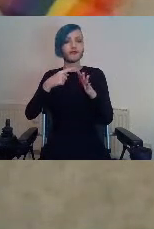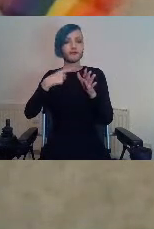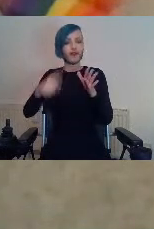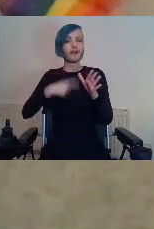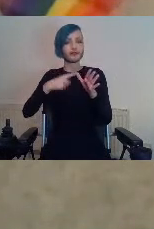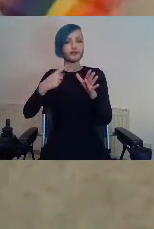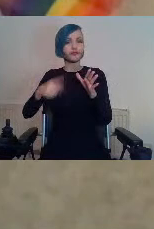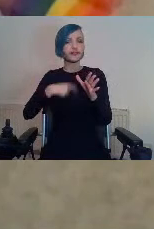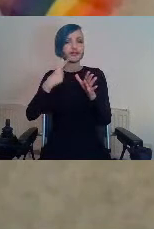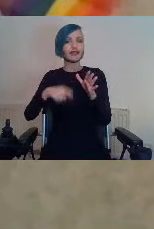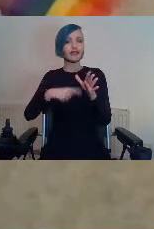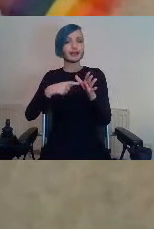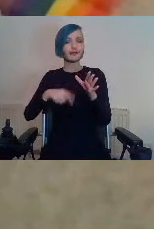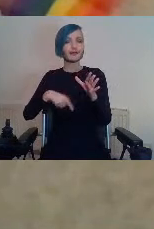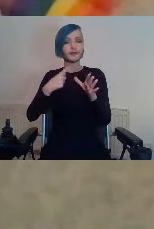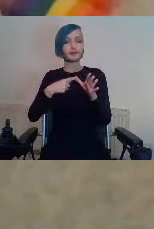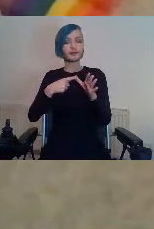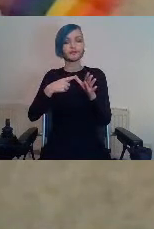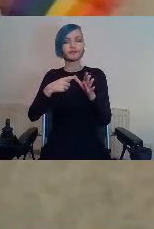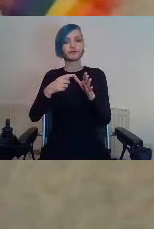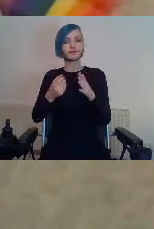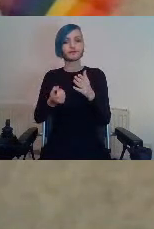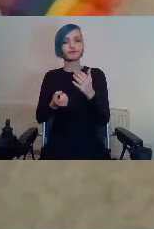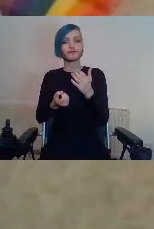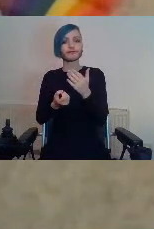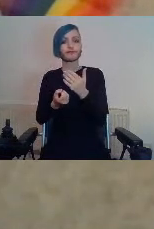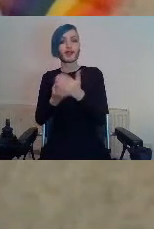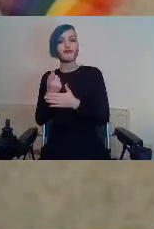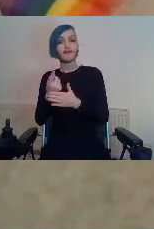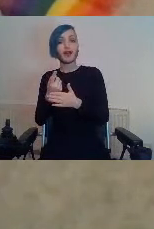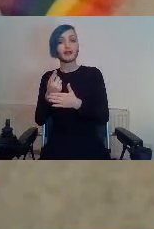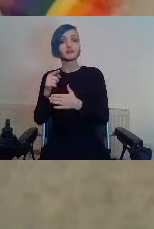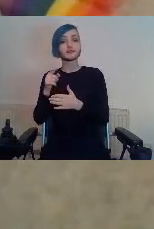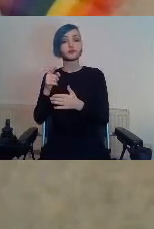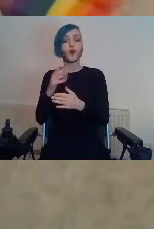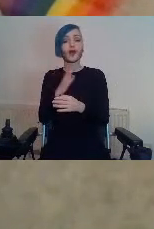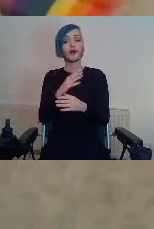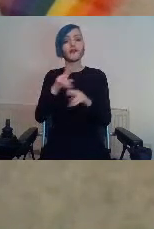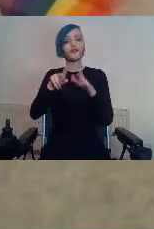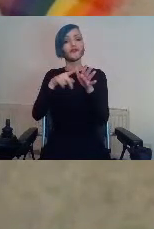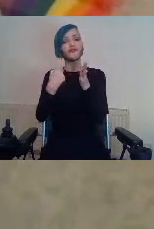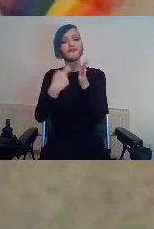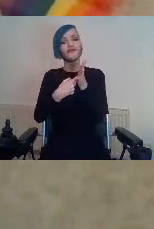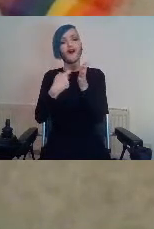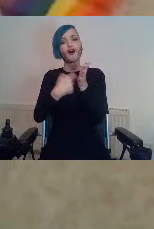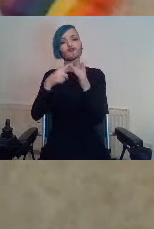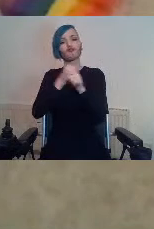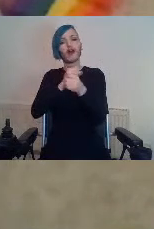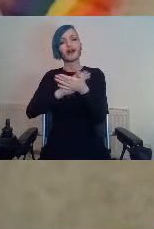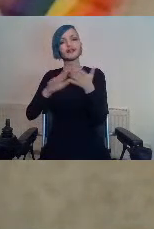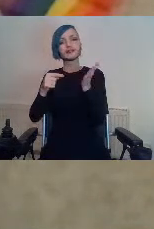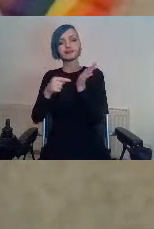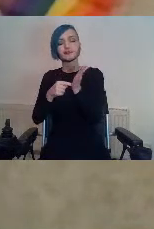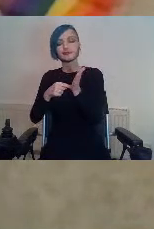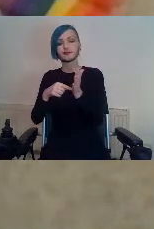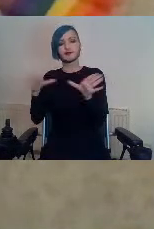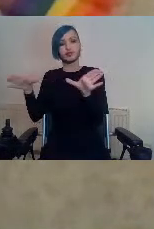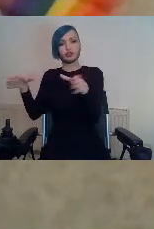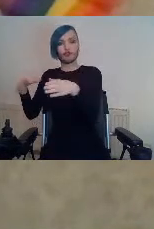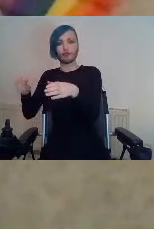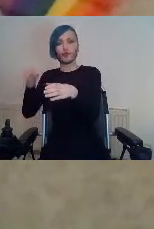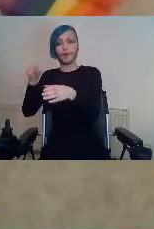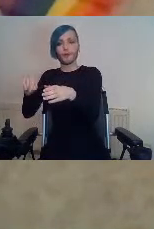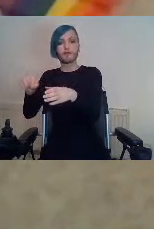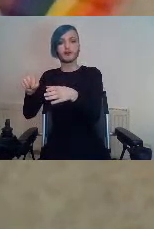among far-right groups, when they are collecting profiles in social media and pictures of